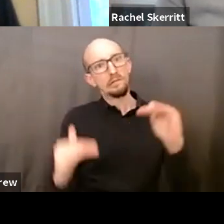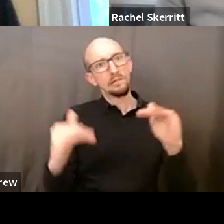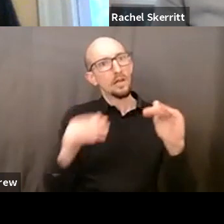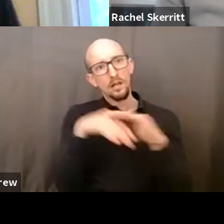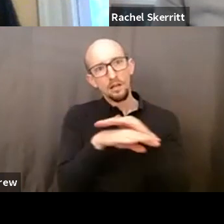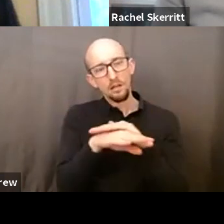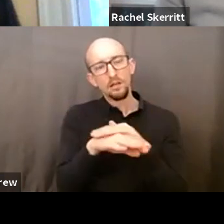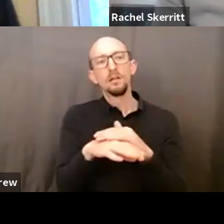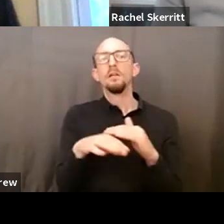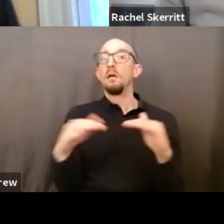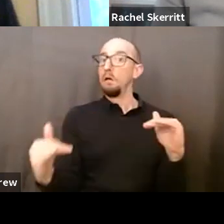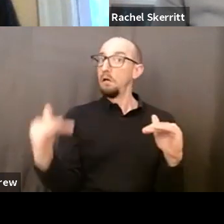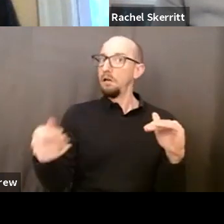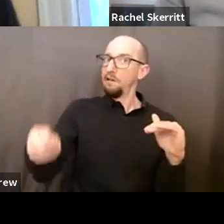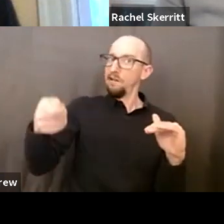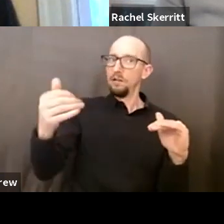improve on that.